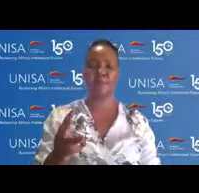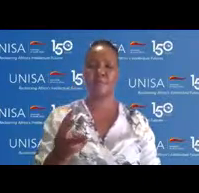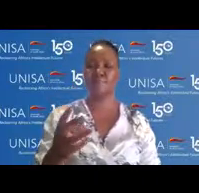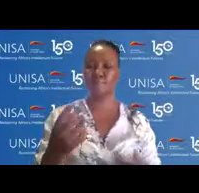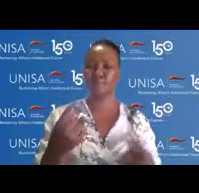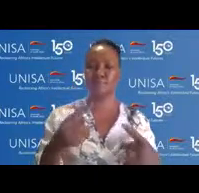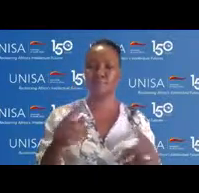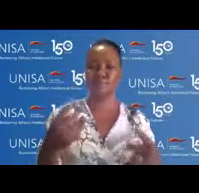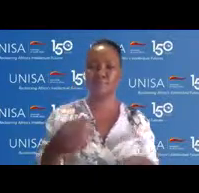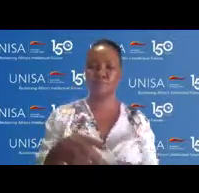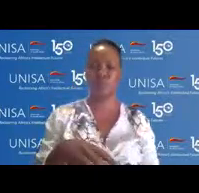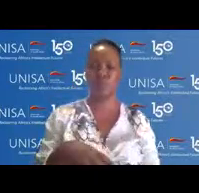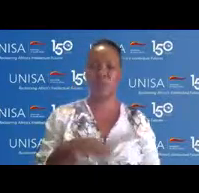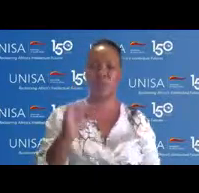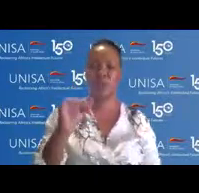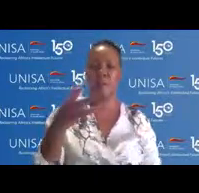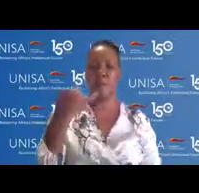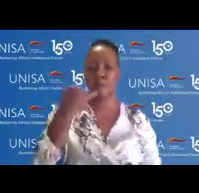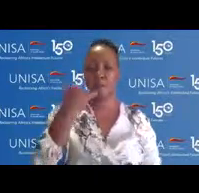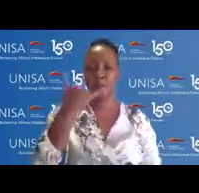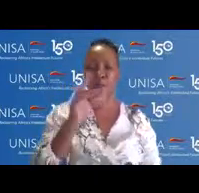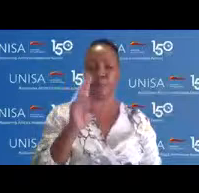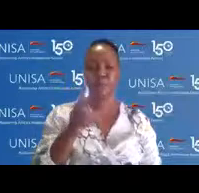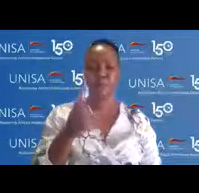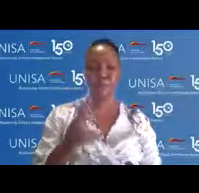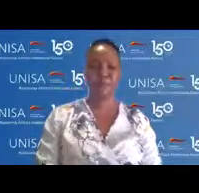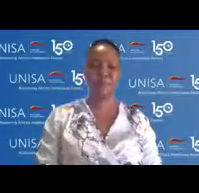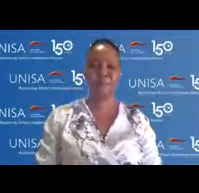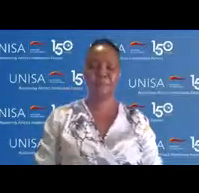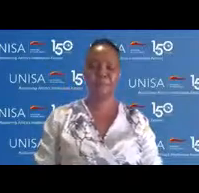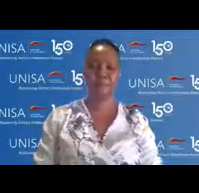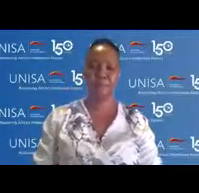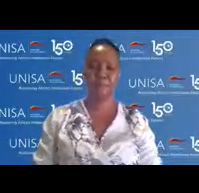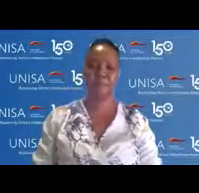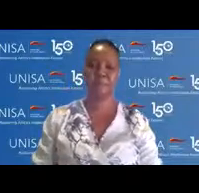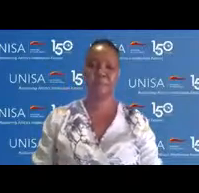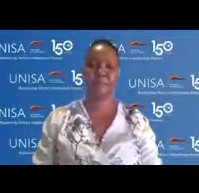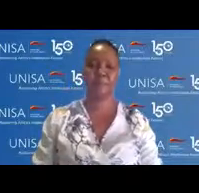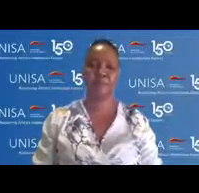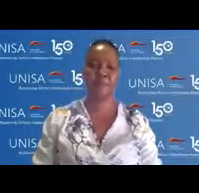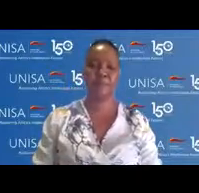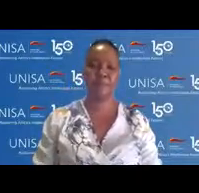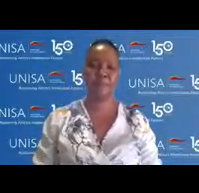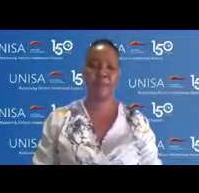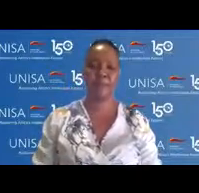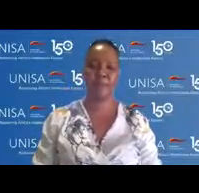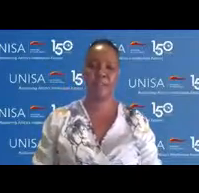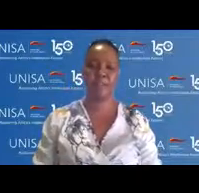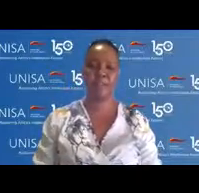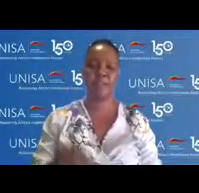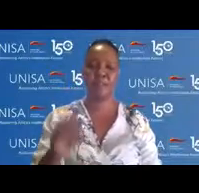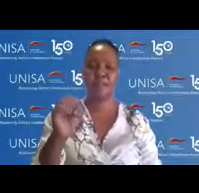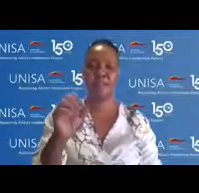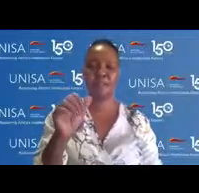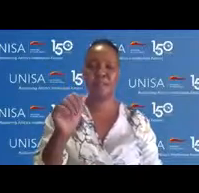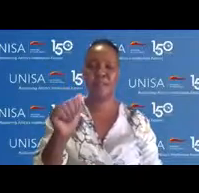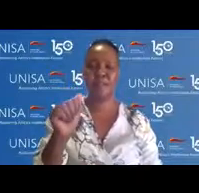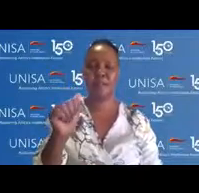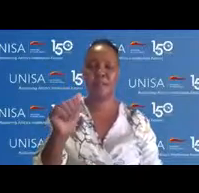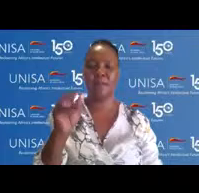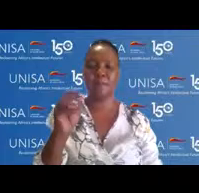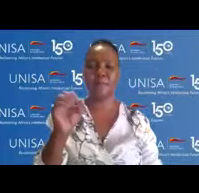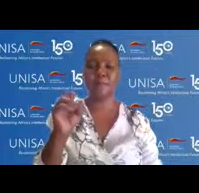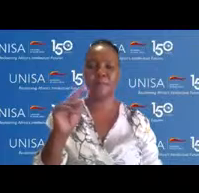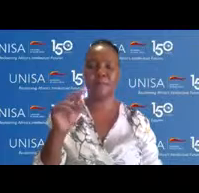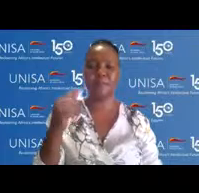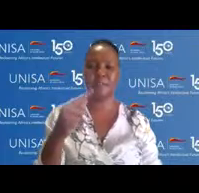well. But yeah, a lot of, I see it's a Samsung gathering that we've got here. That means we've got good students. They've got